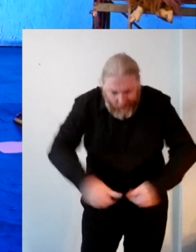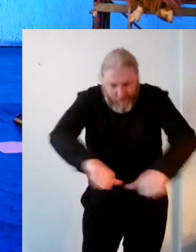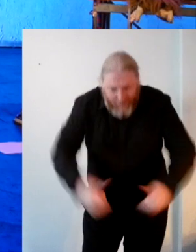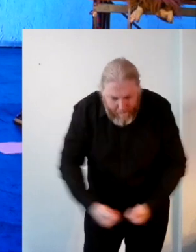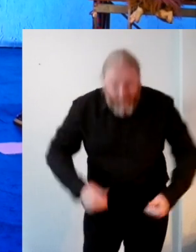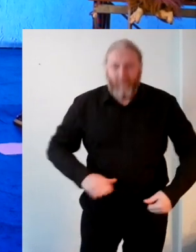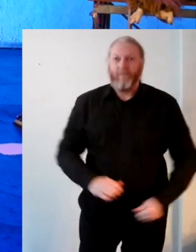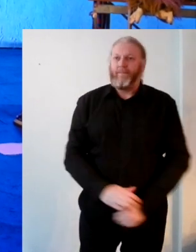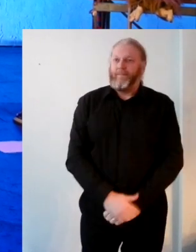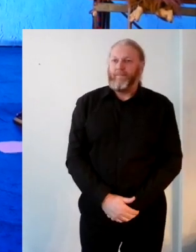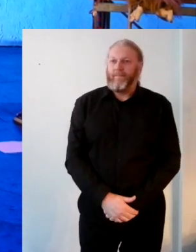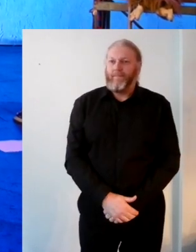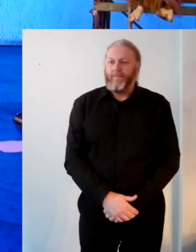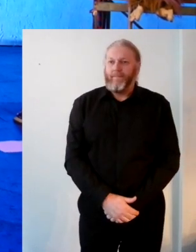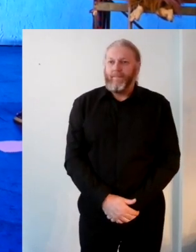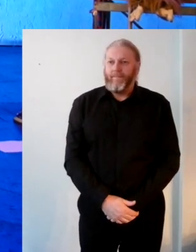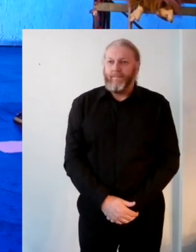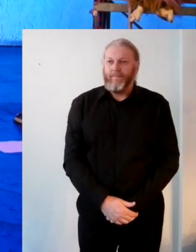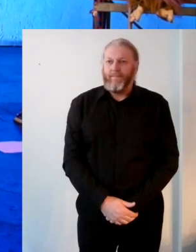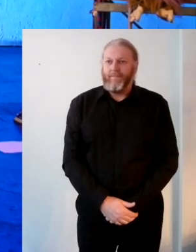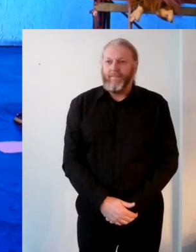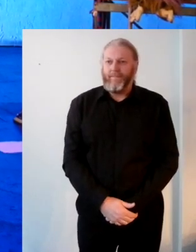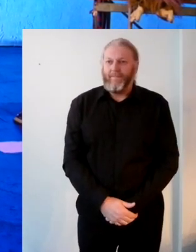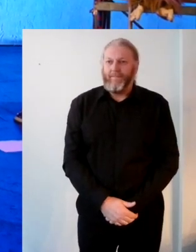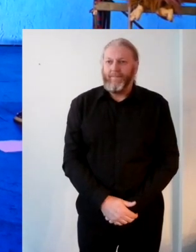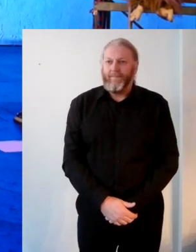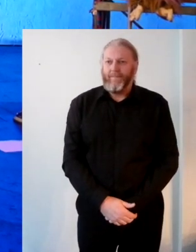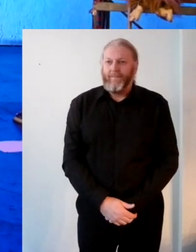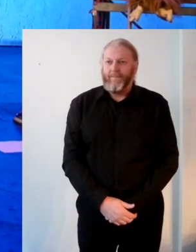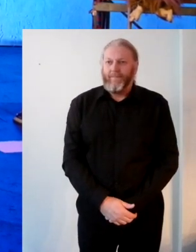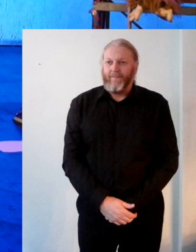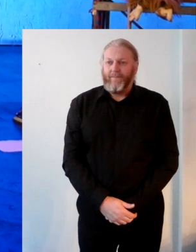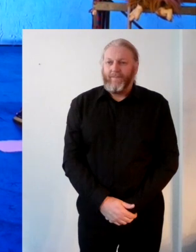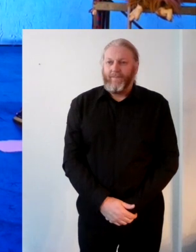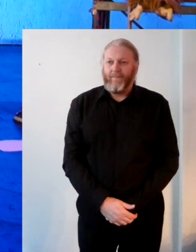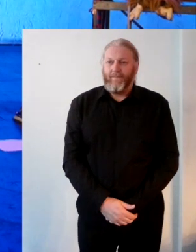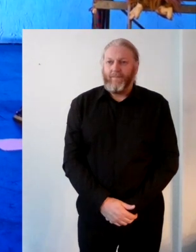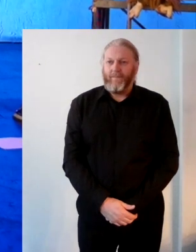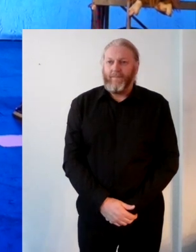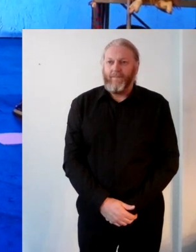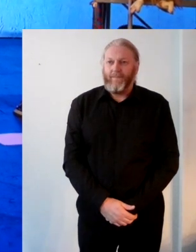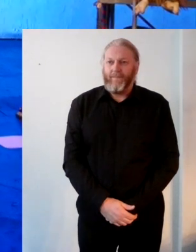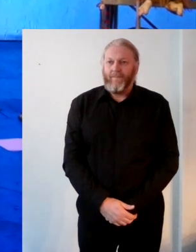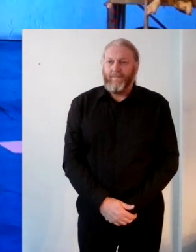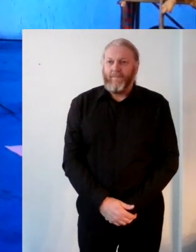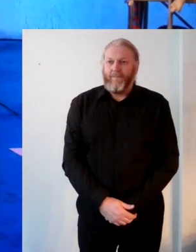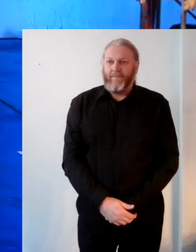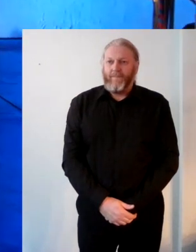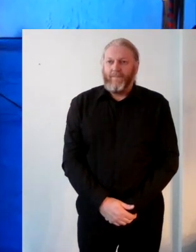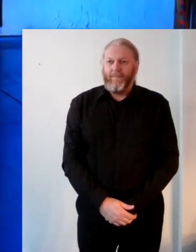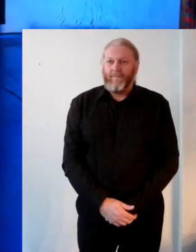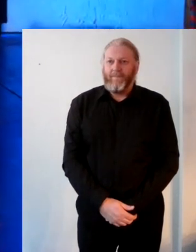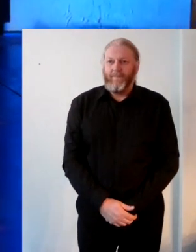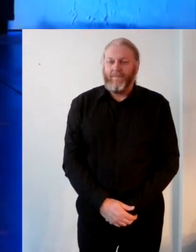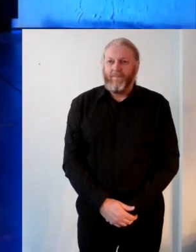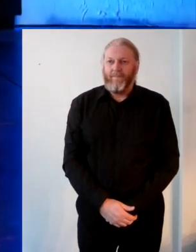Tape the case shut. Tapey, tapey, tapey. Tapey, tapey, tapey.